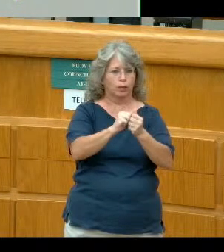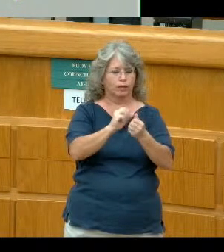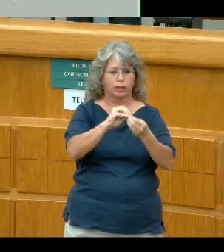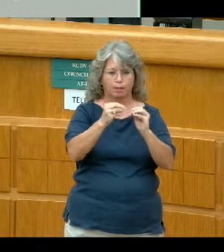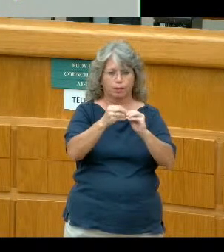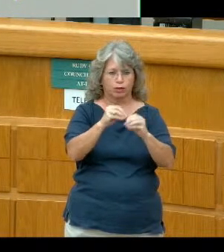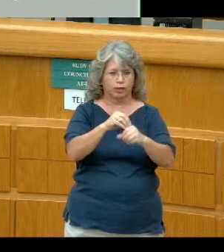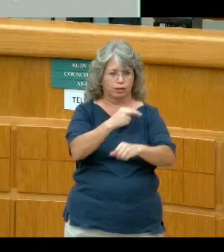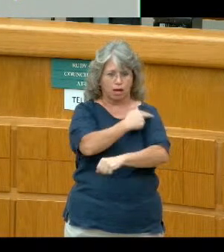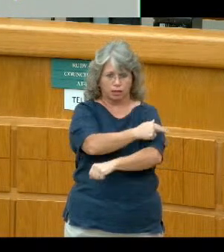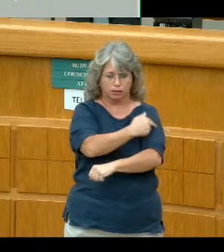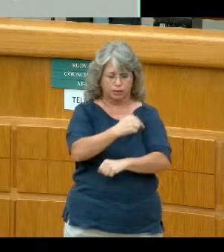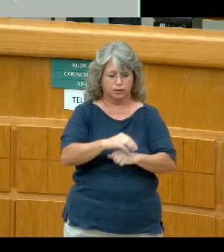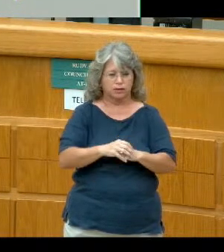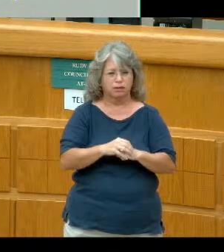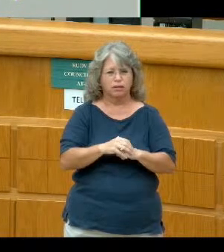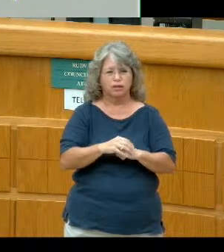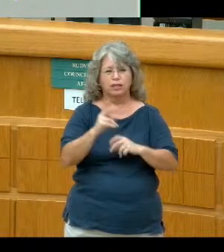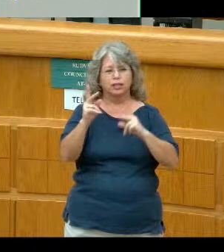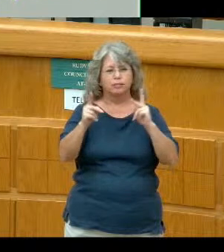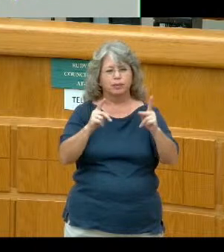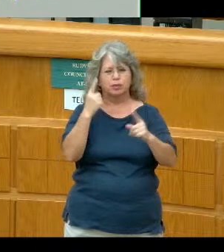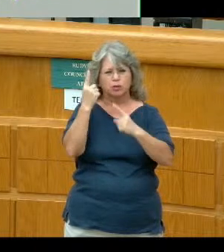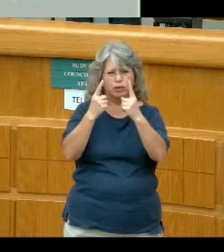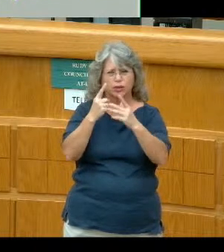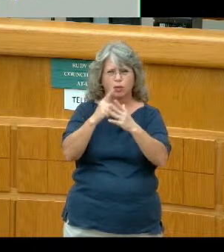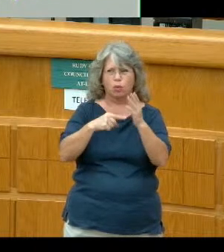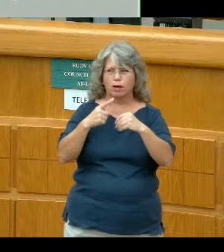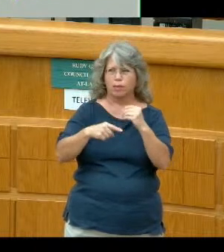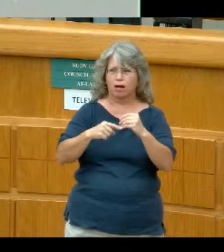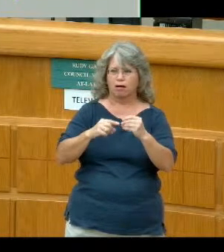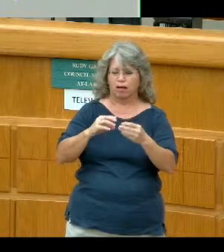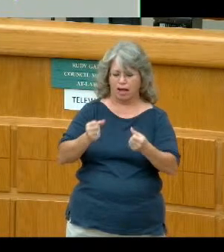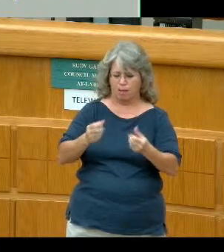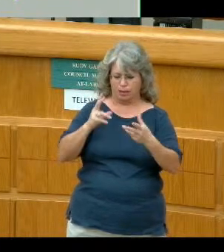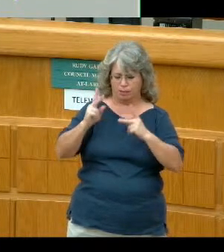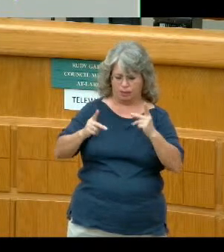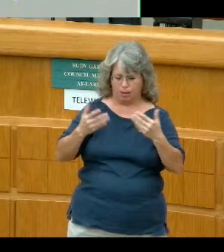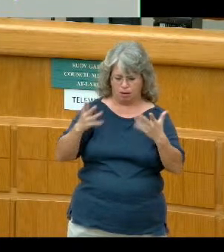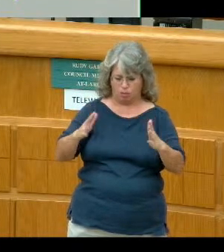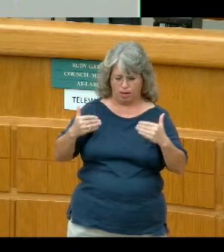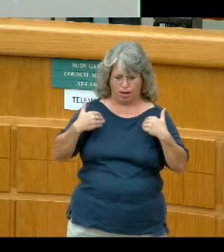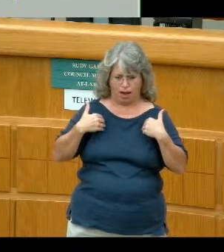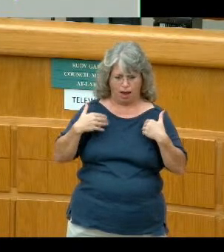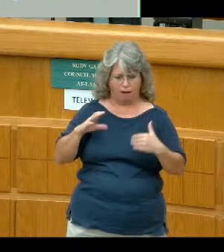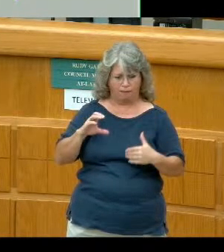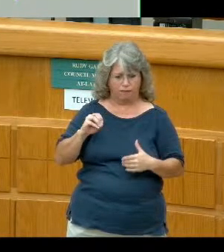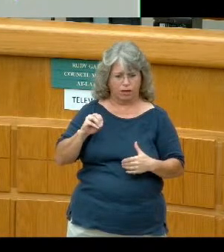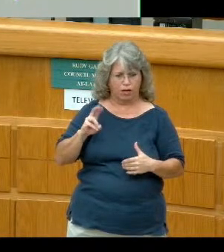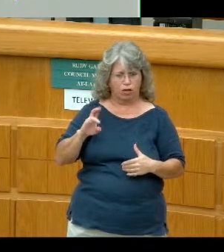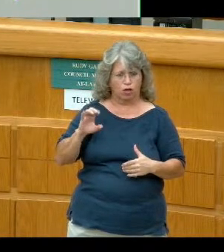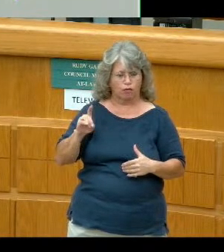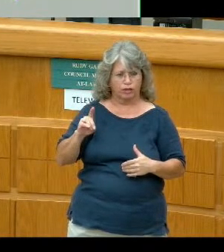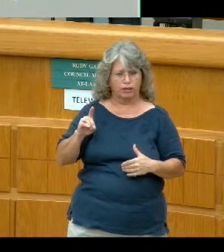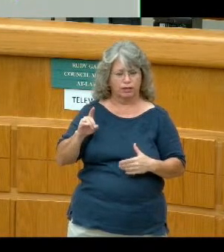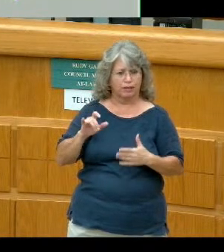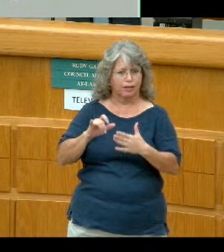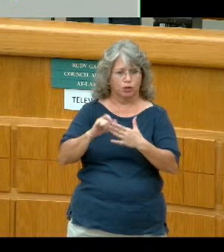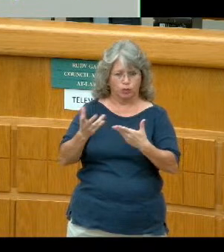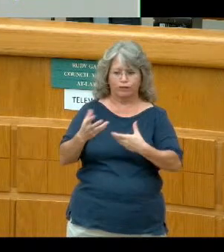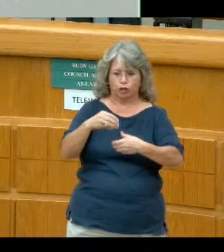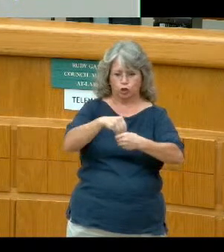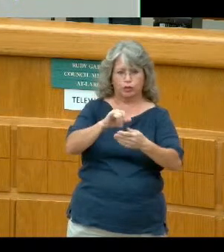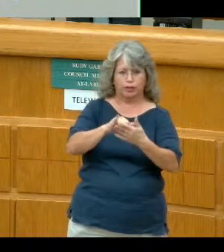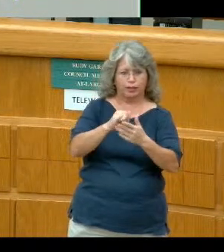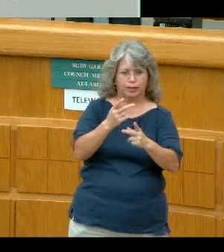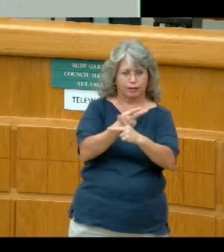current restrictions. Everybody out there was wondering, well, what about all the people that got COVID already? That's factored into the model. So we're